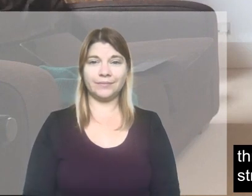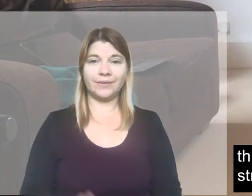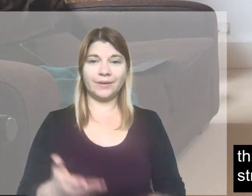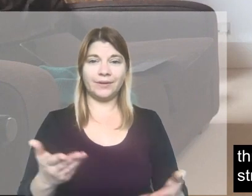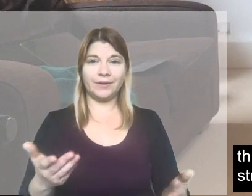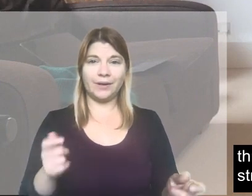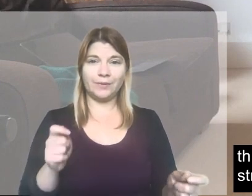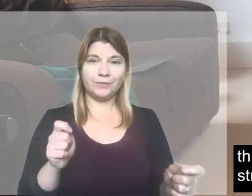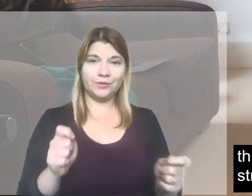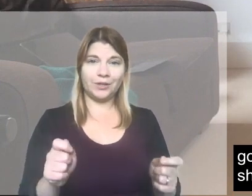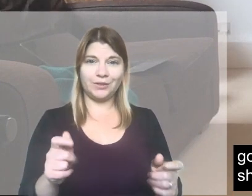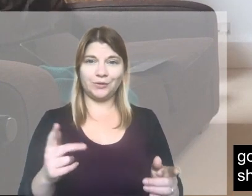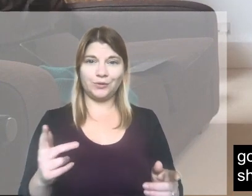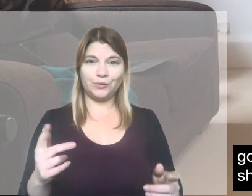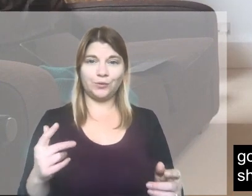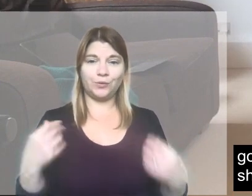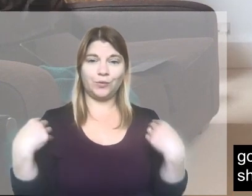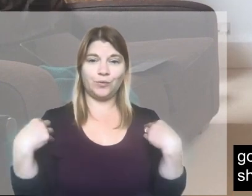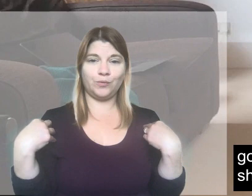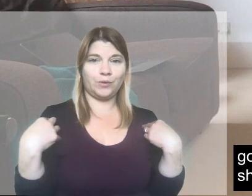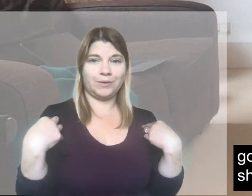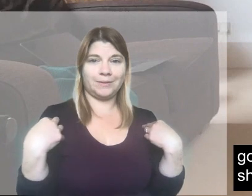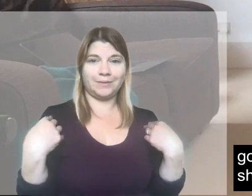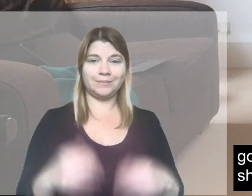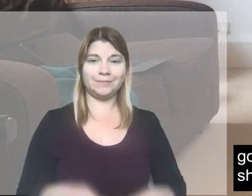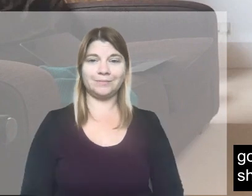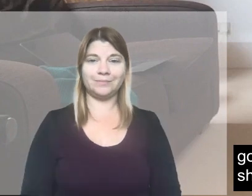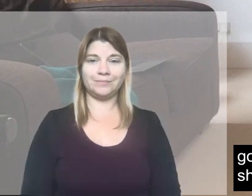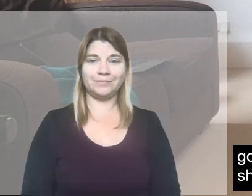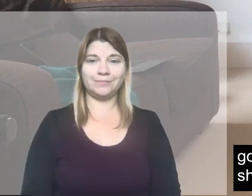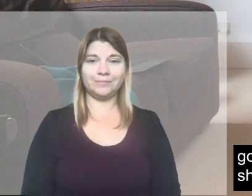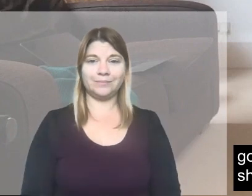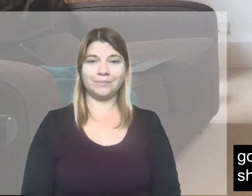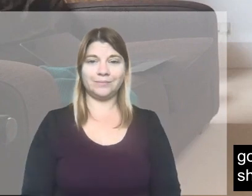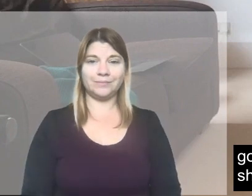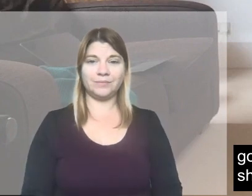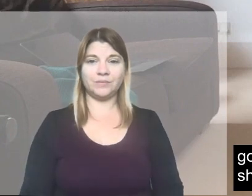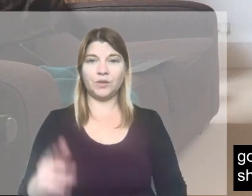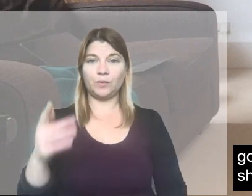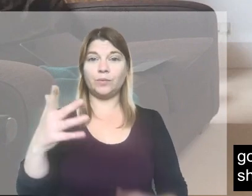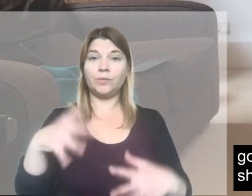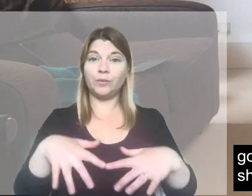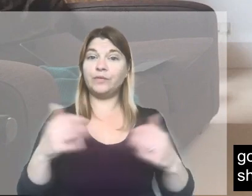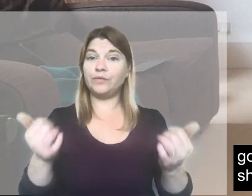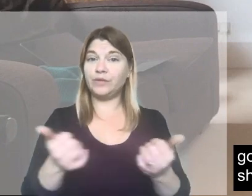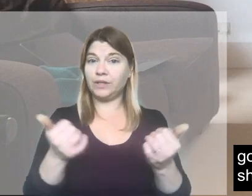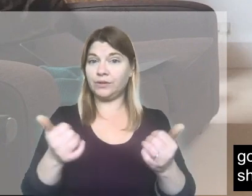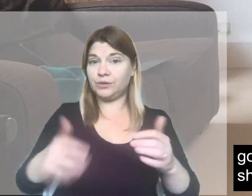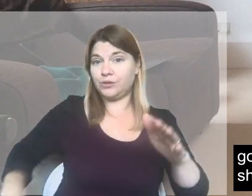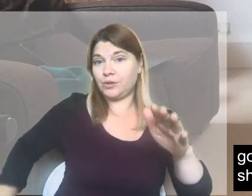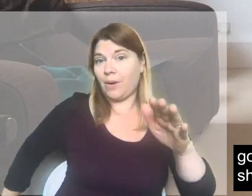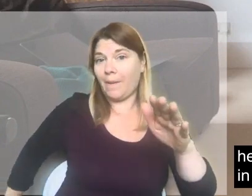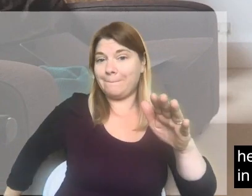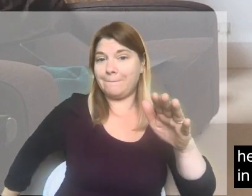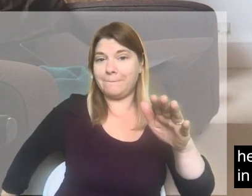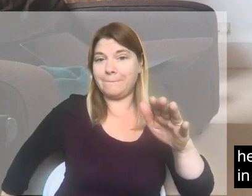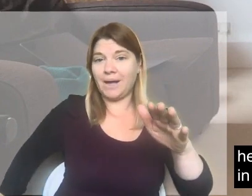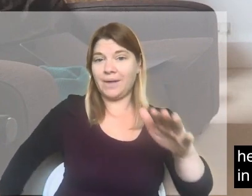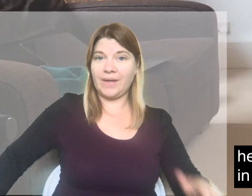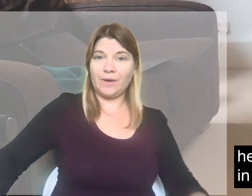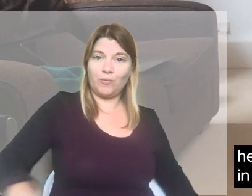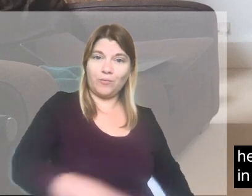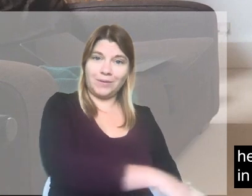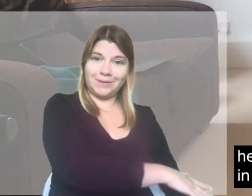bend, stretch. Lovely, now we're going to do cross. So from the right arm should finish behind us. And then from here, we're going